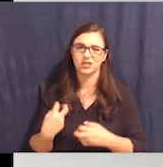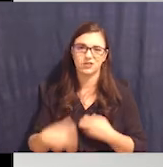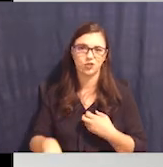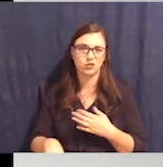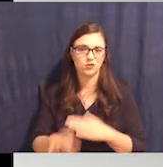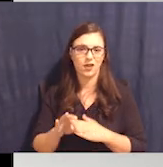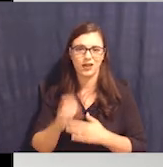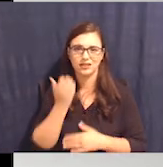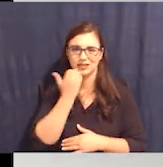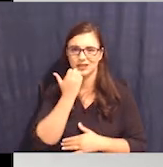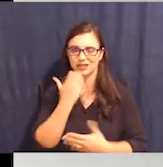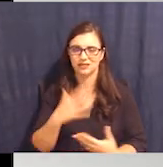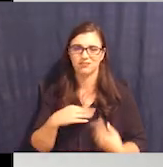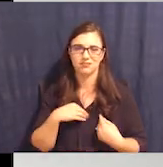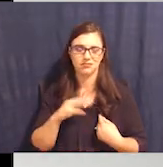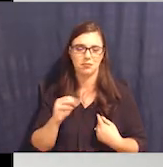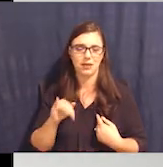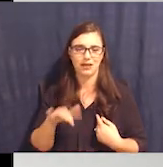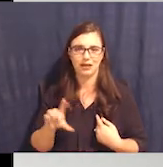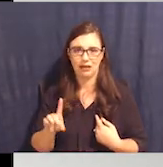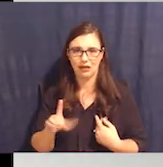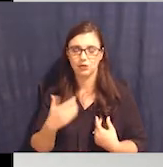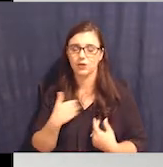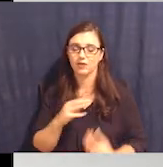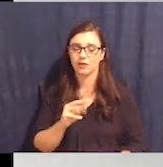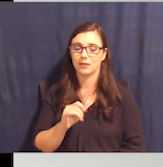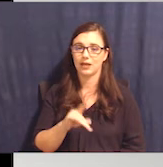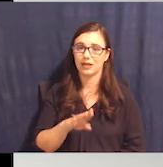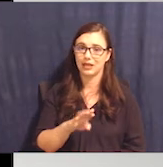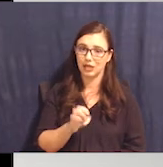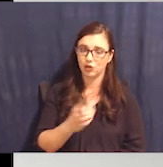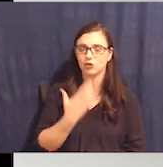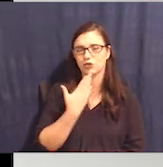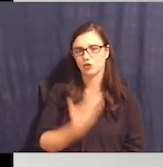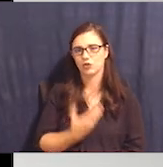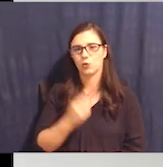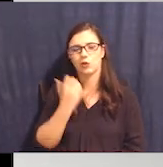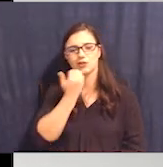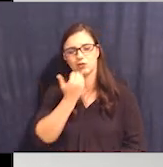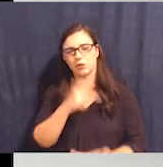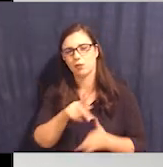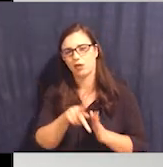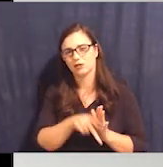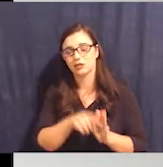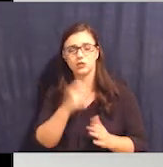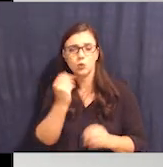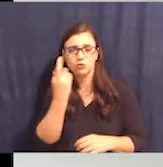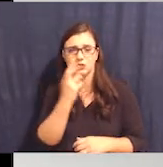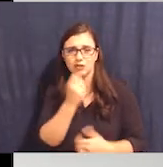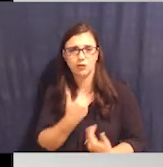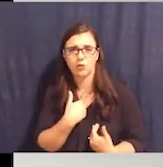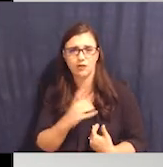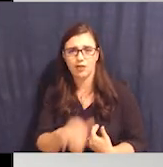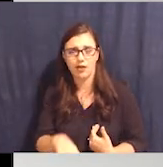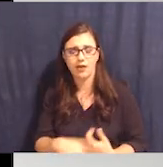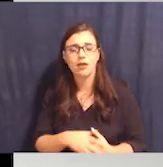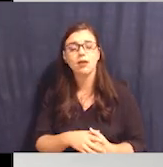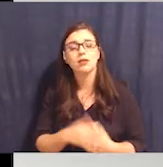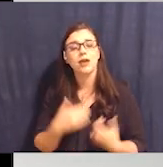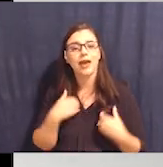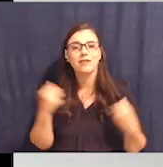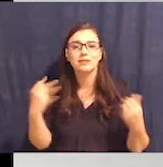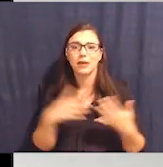It's very difficult to find a dentist that takes Medicaid, so having Medicare is good, or a dental policy. There's no reason why you can't have